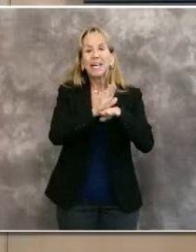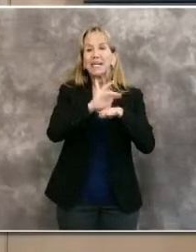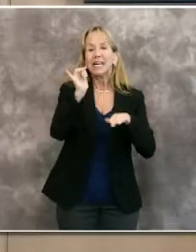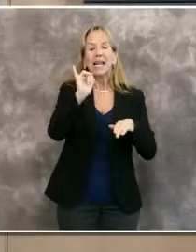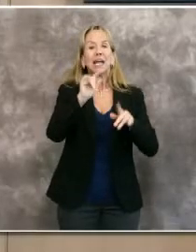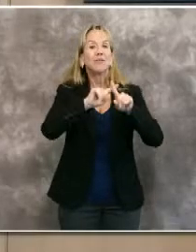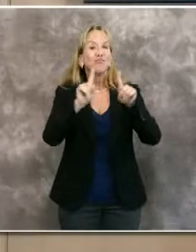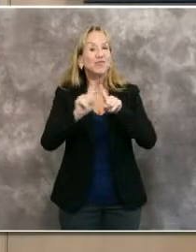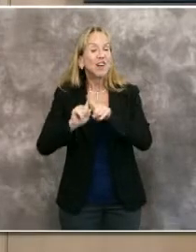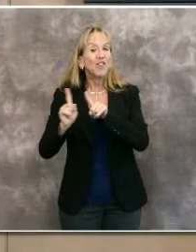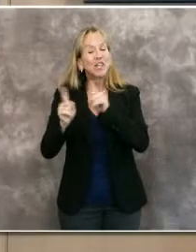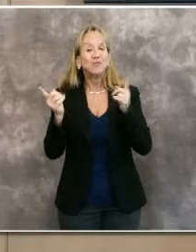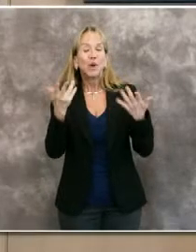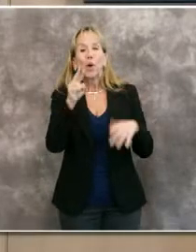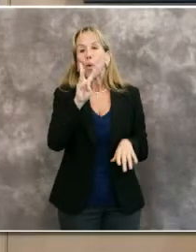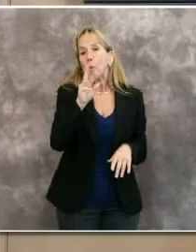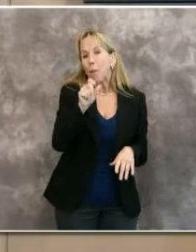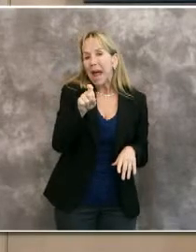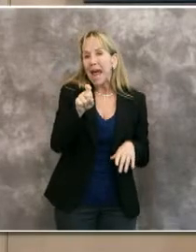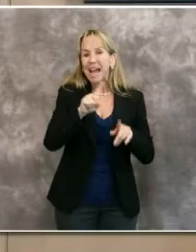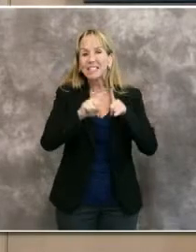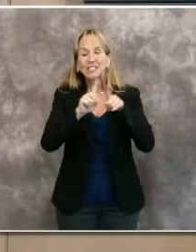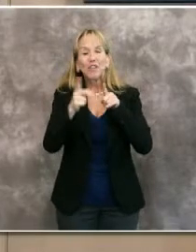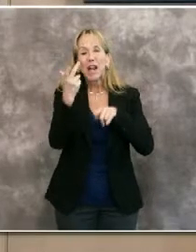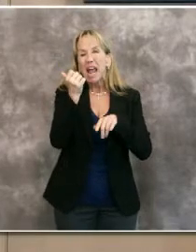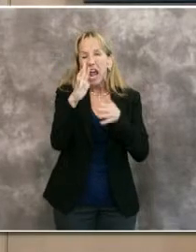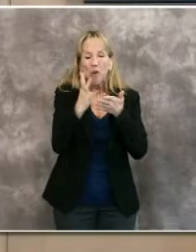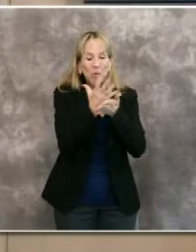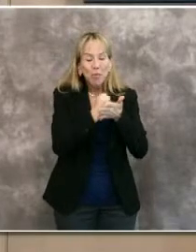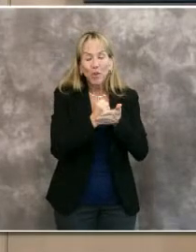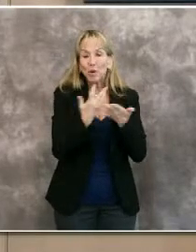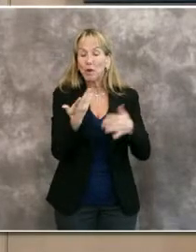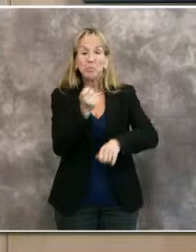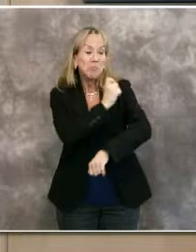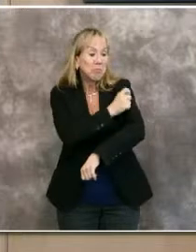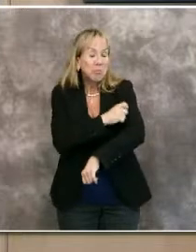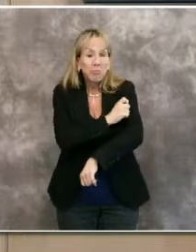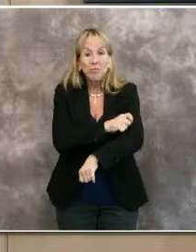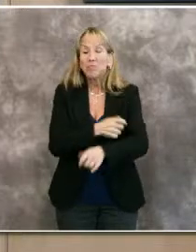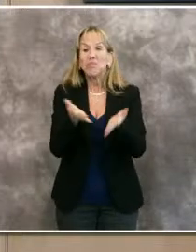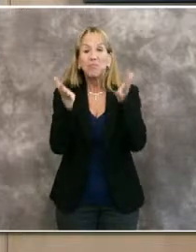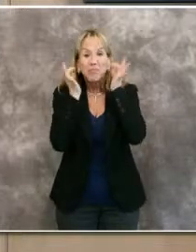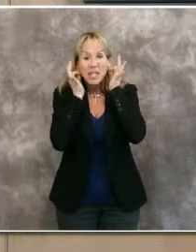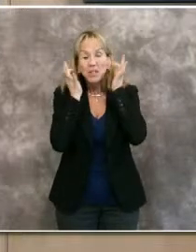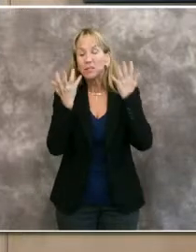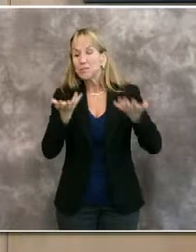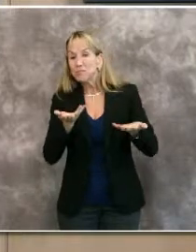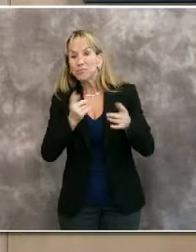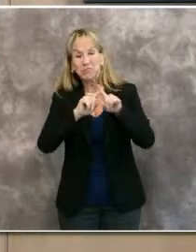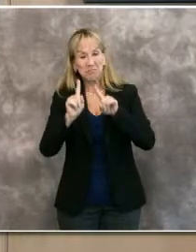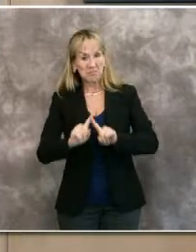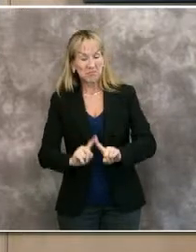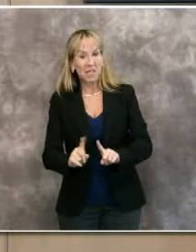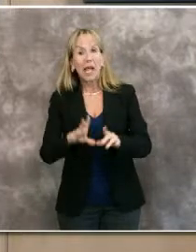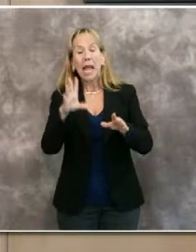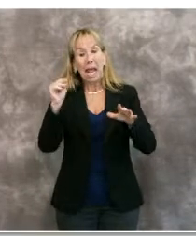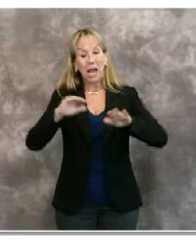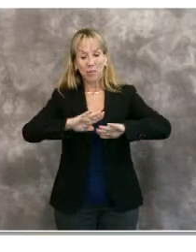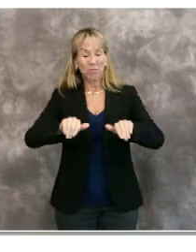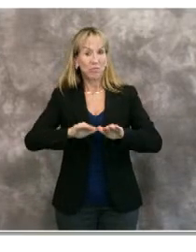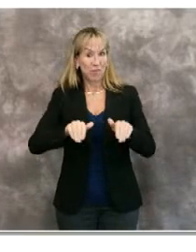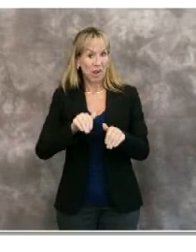And waxing, nail salons, tattoo parlors and piercing salons, and massage